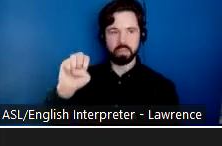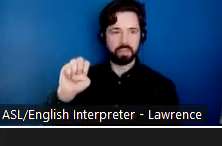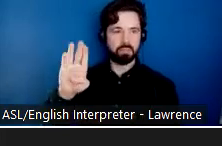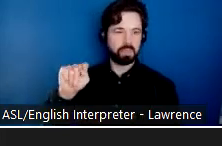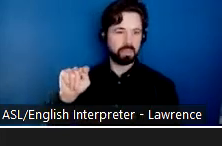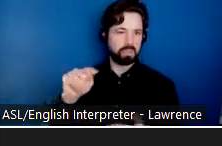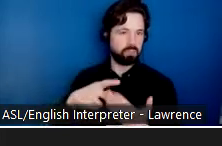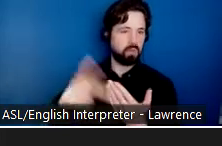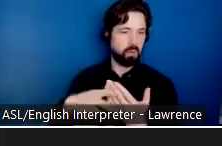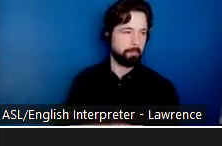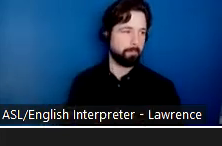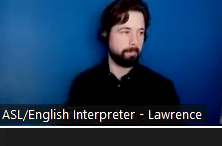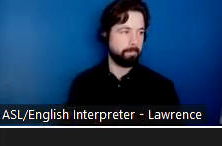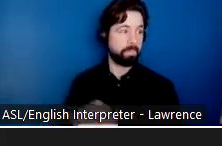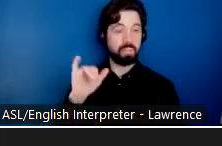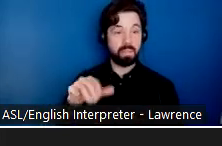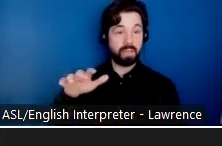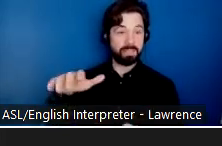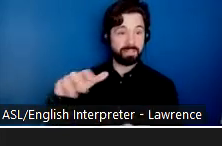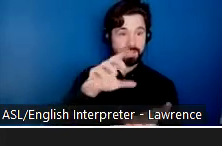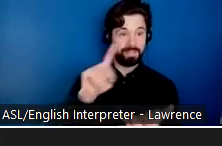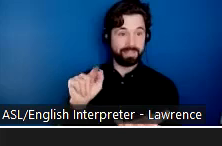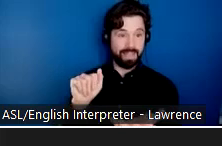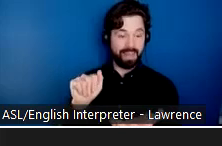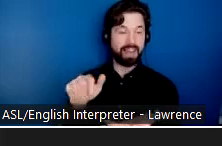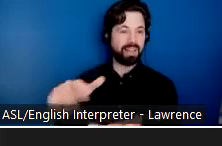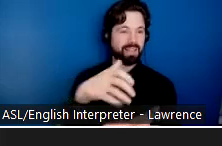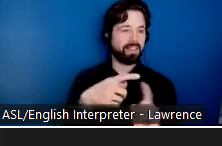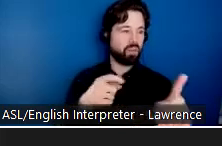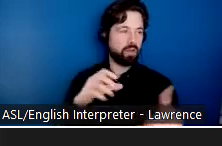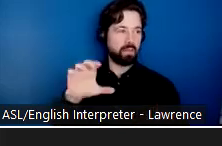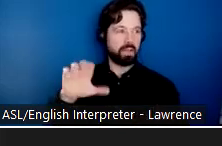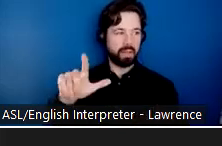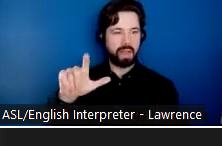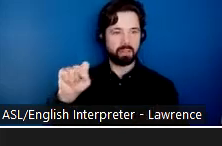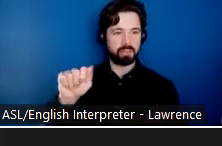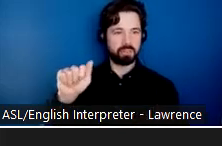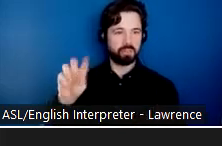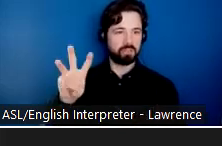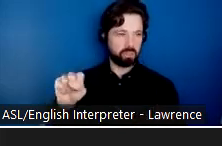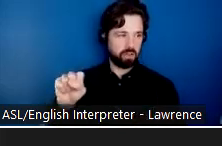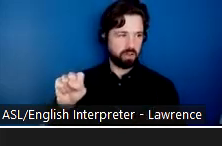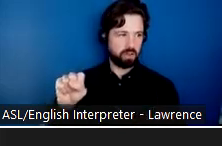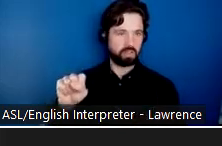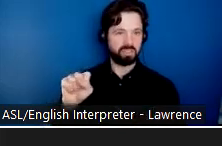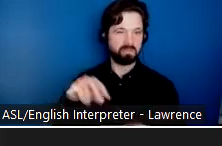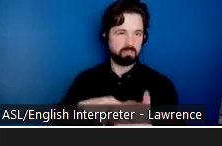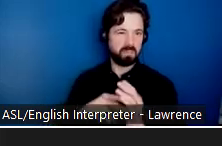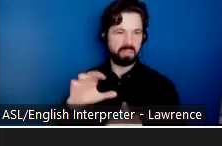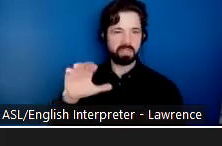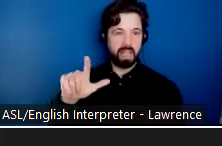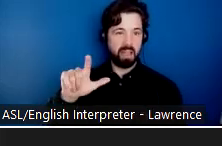will be collected through CalSAWS, specifically those children receiving CalFresh, CalWORKS, and